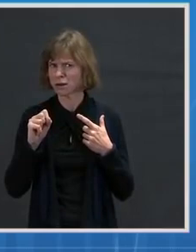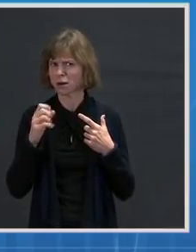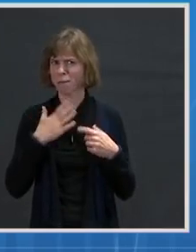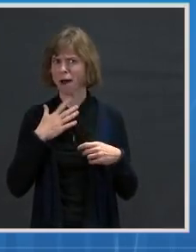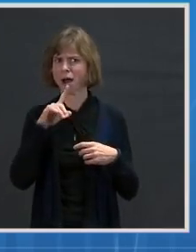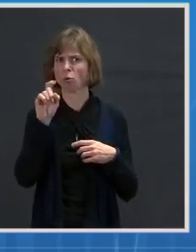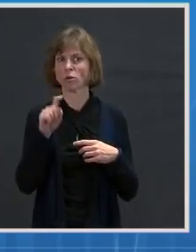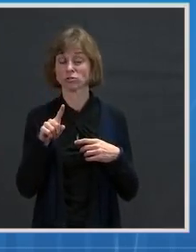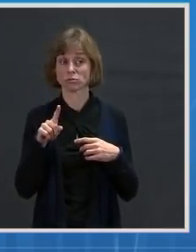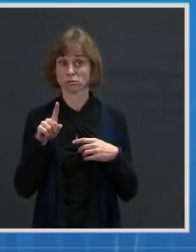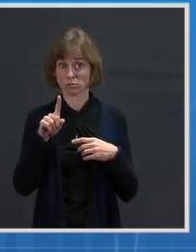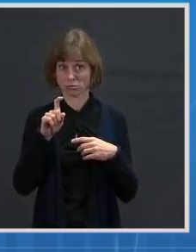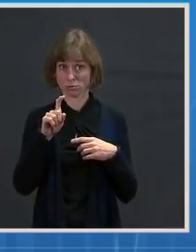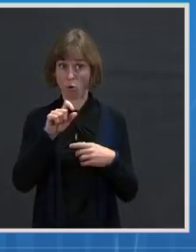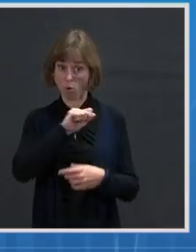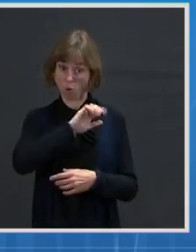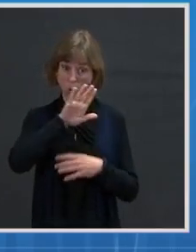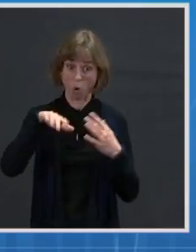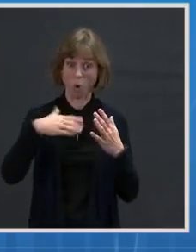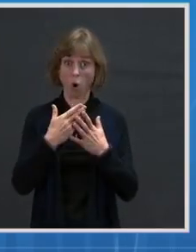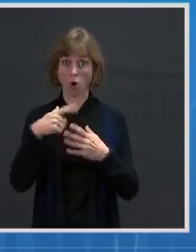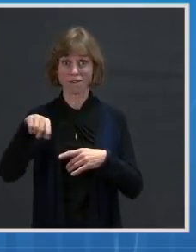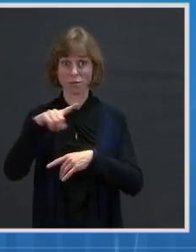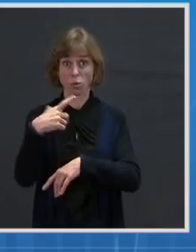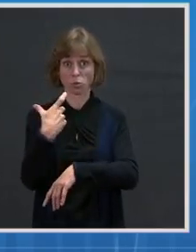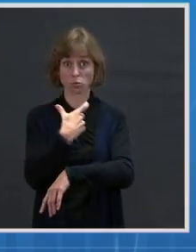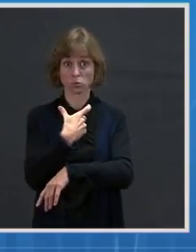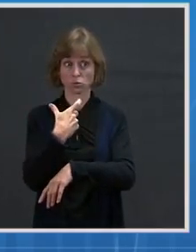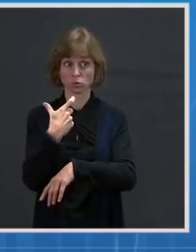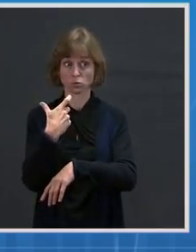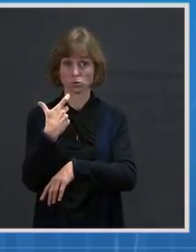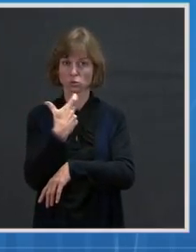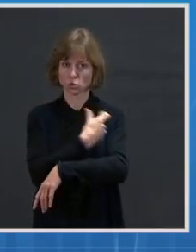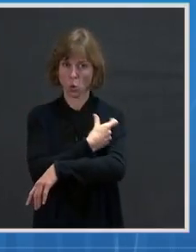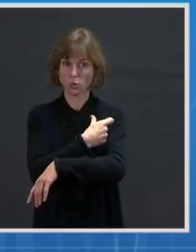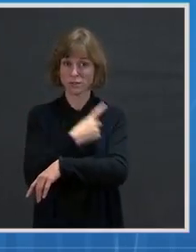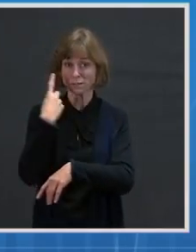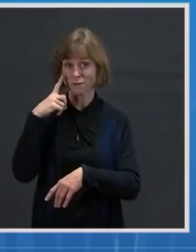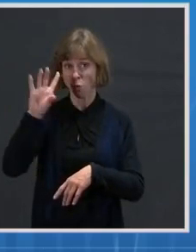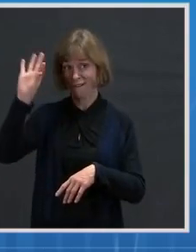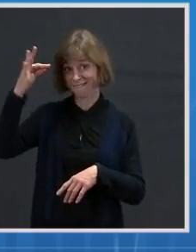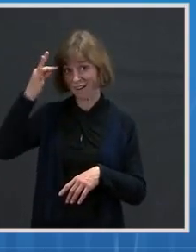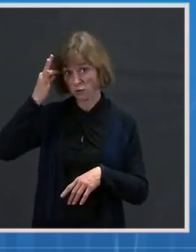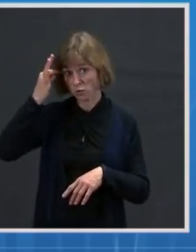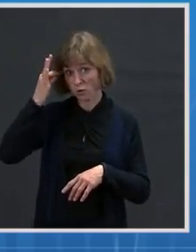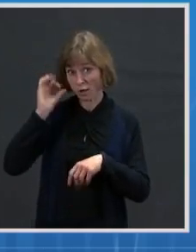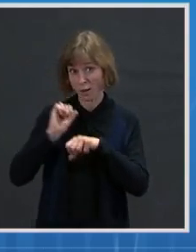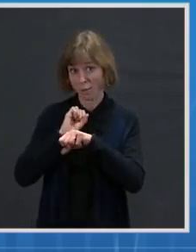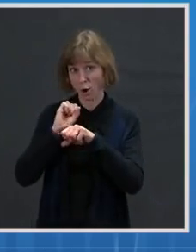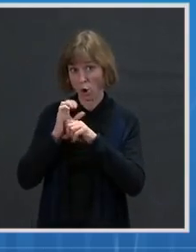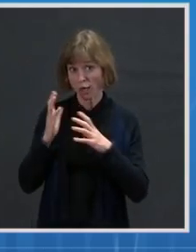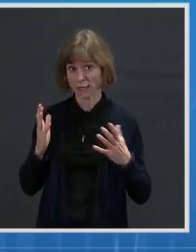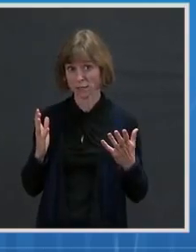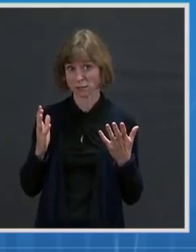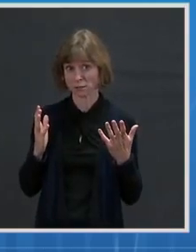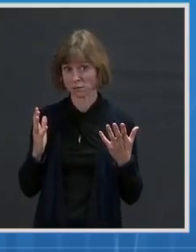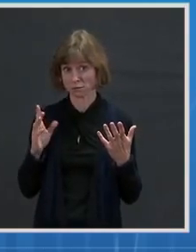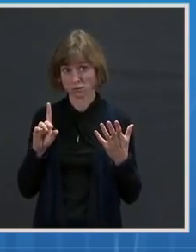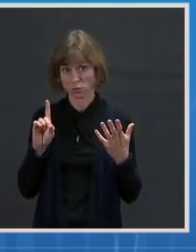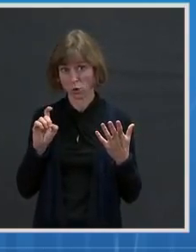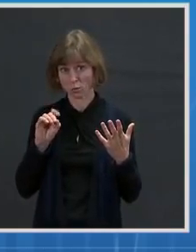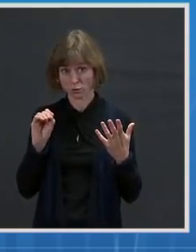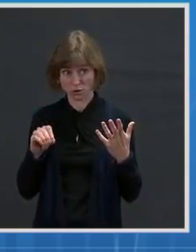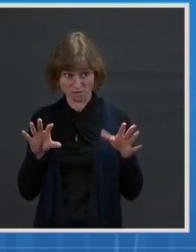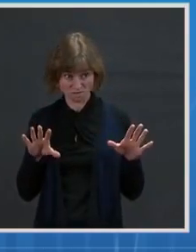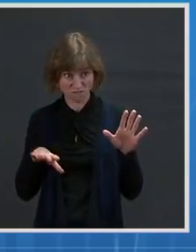of the doses that have been used for federal employees been fully accounted